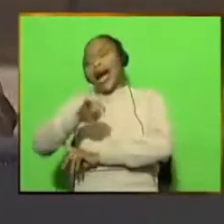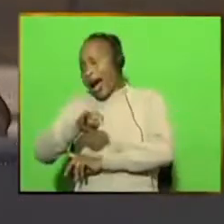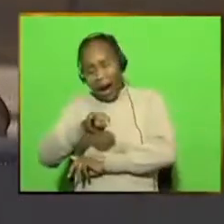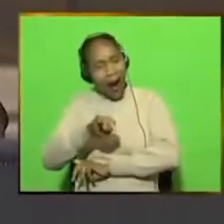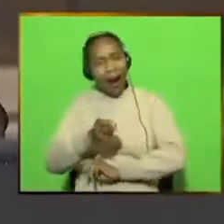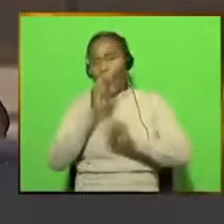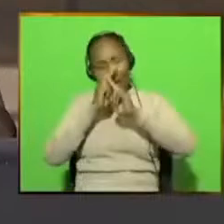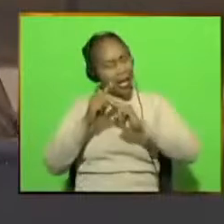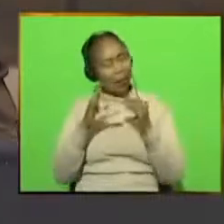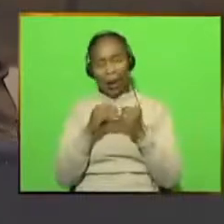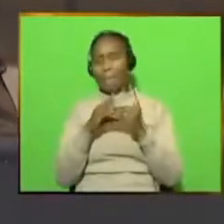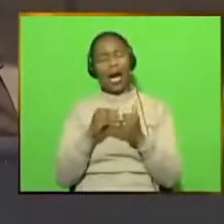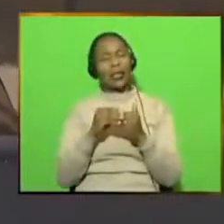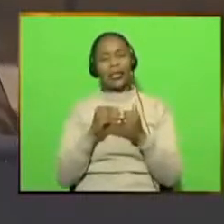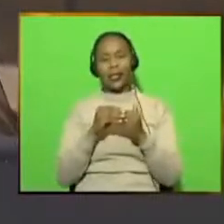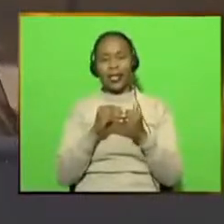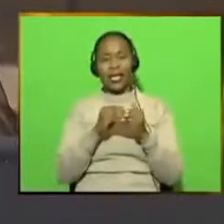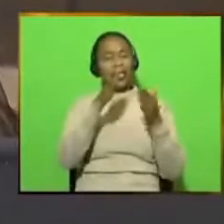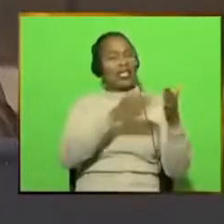Honorable members,